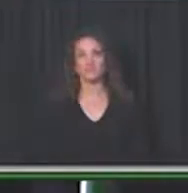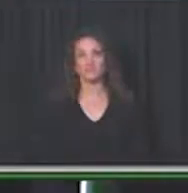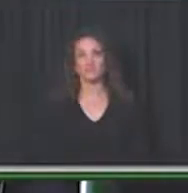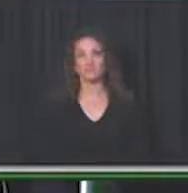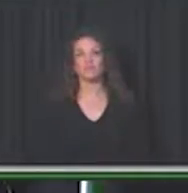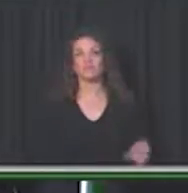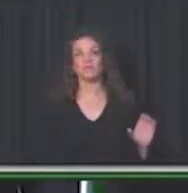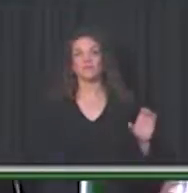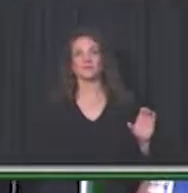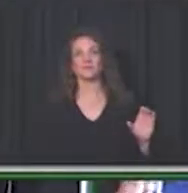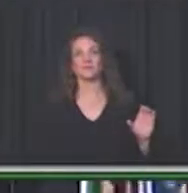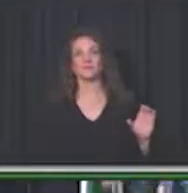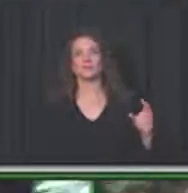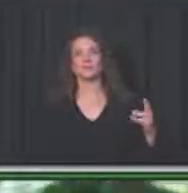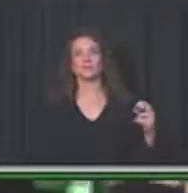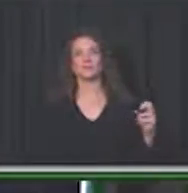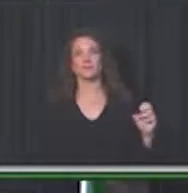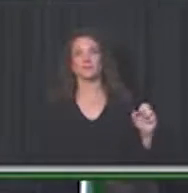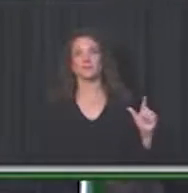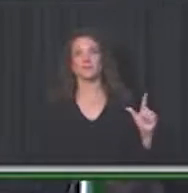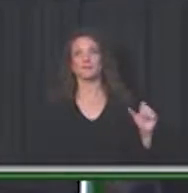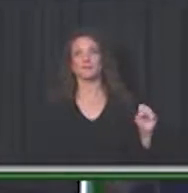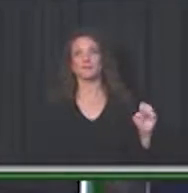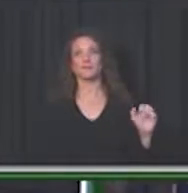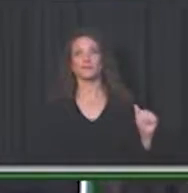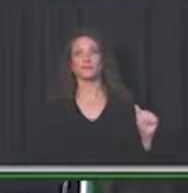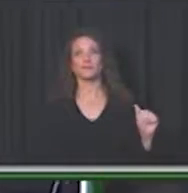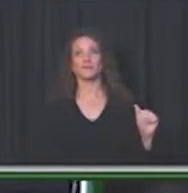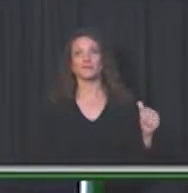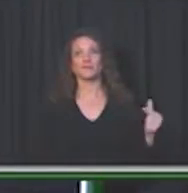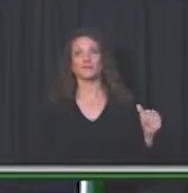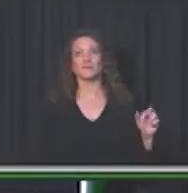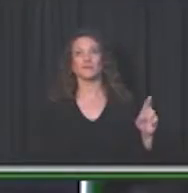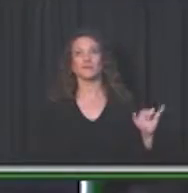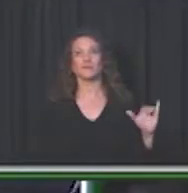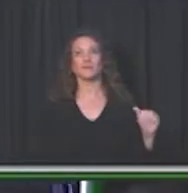Chelsea Marie Roagas Garcia.